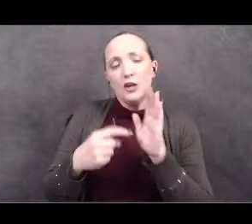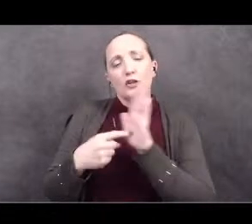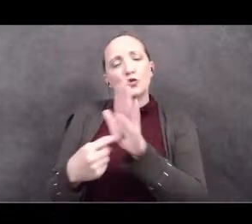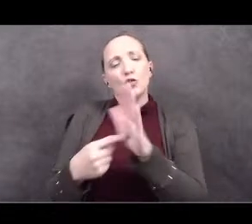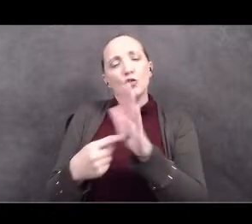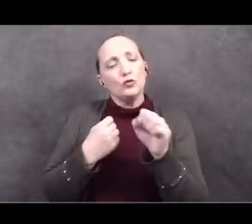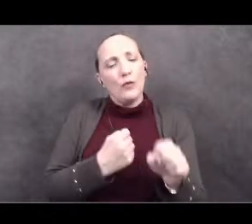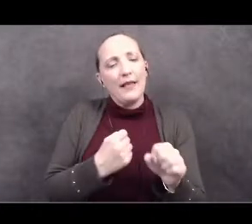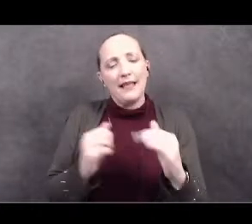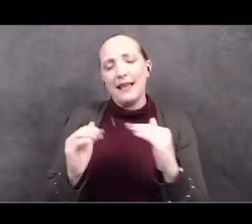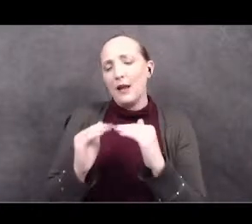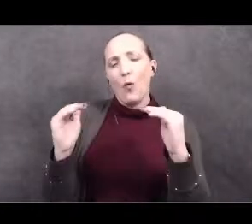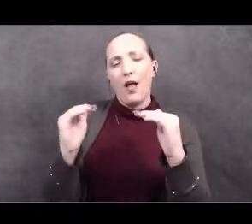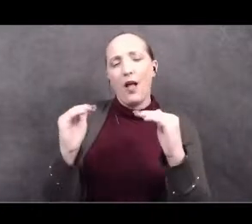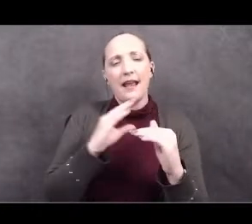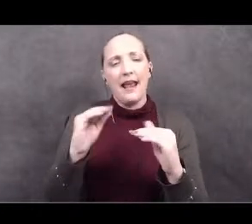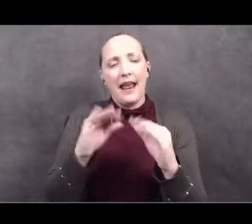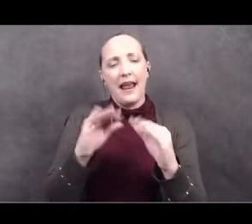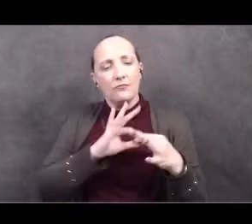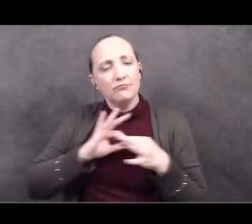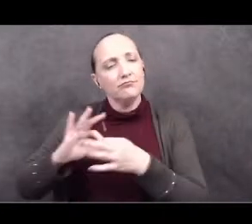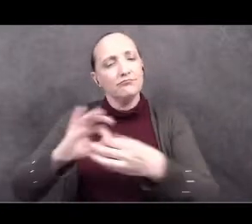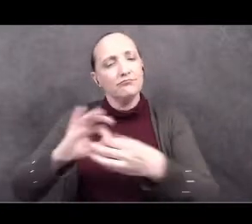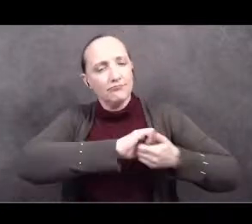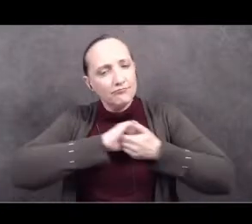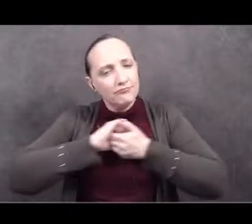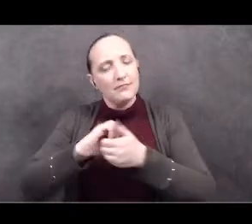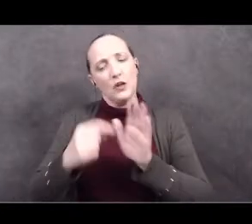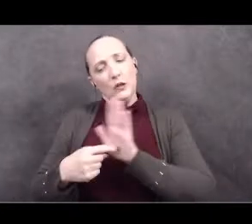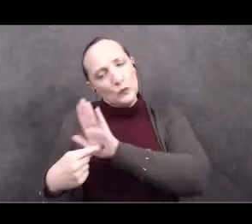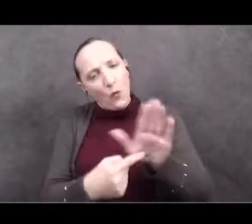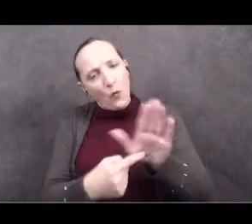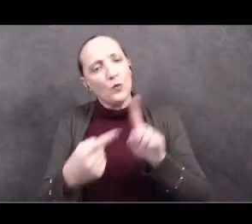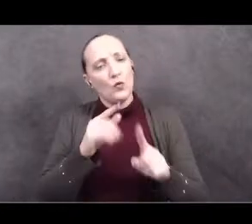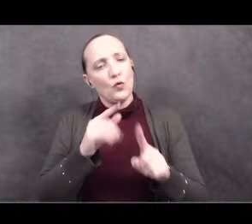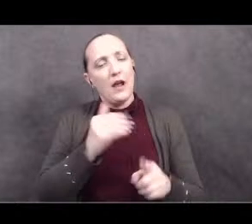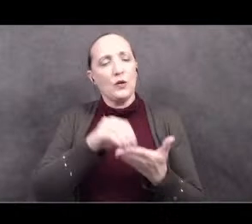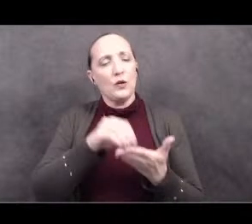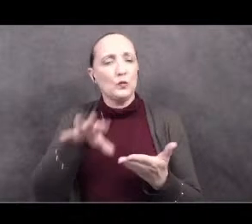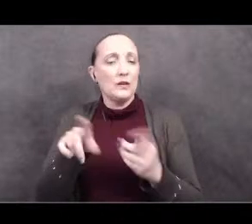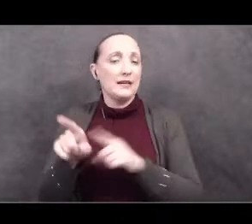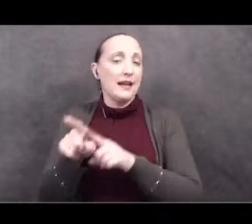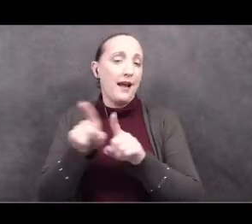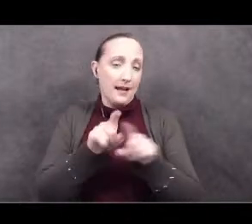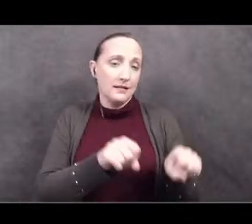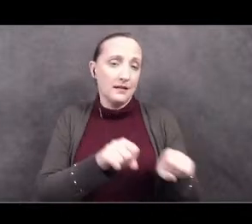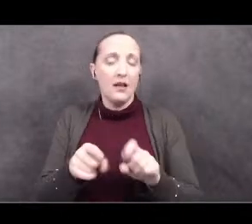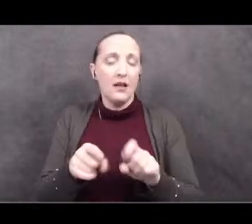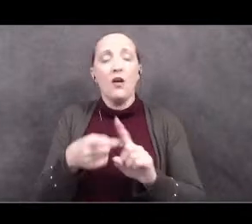characteristics that need to be conveyed to our our students as possibilities Rose